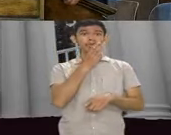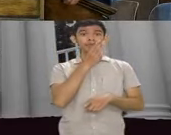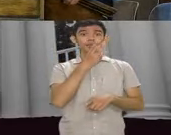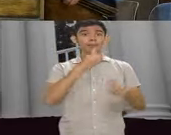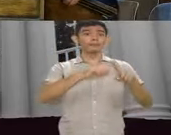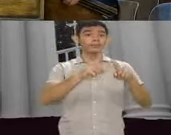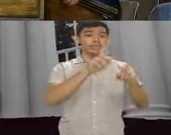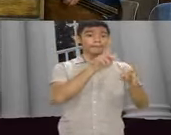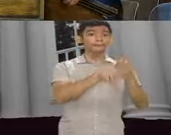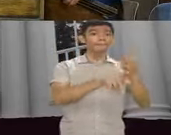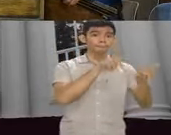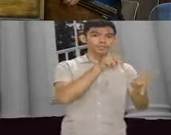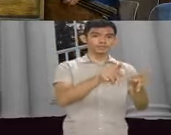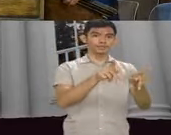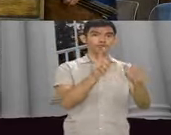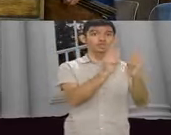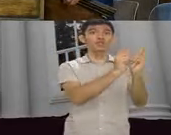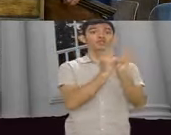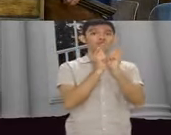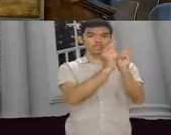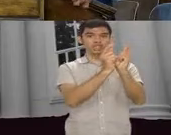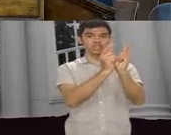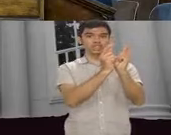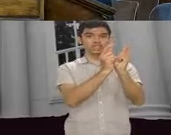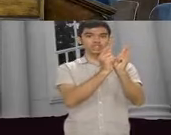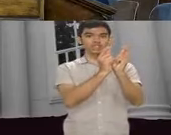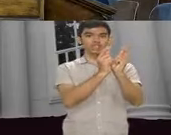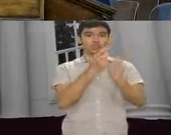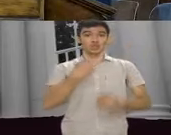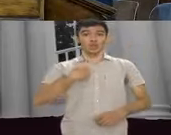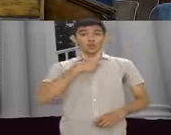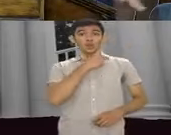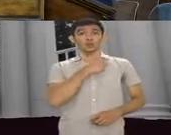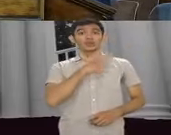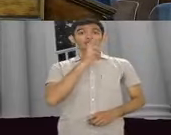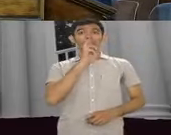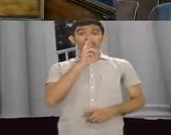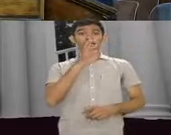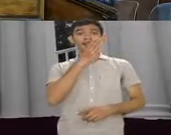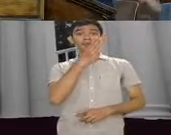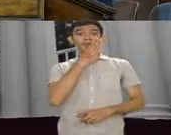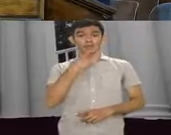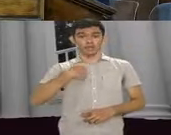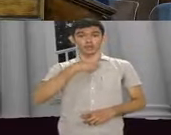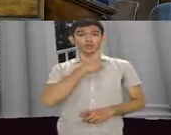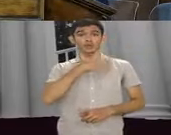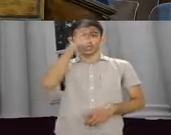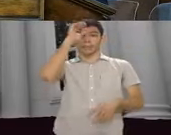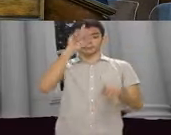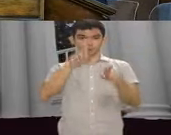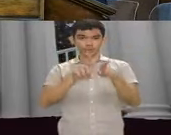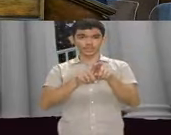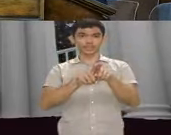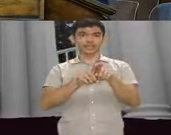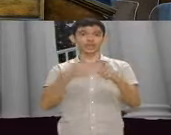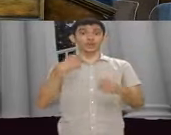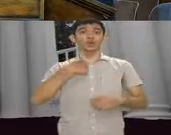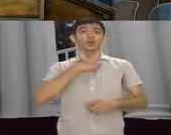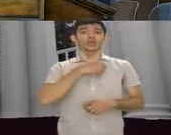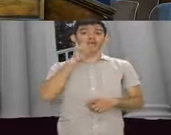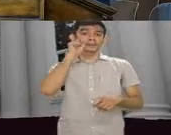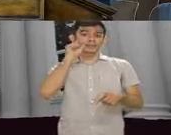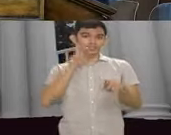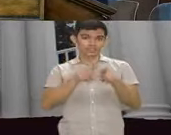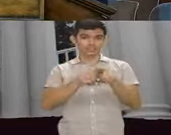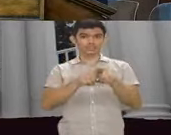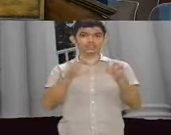maosad ang gisulti sa Ginoo nato karon. Kita ang inahan, kita ang igsuon, kita ang brother